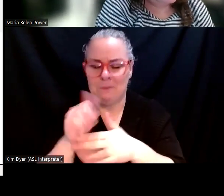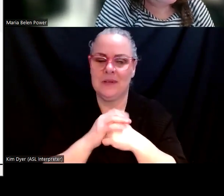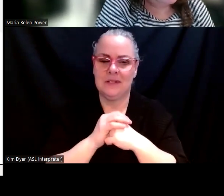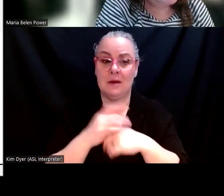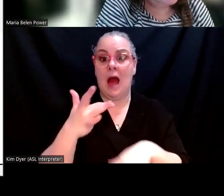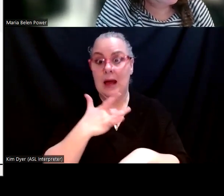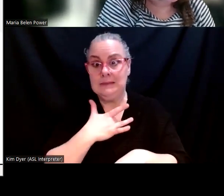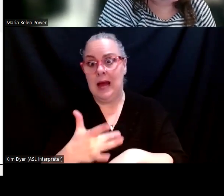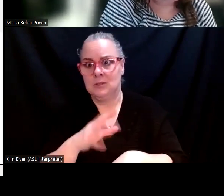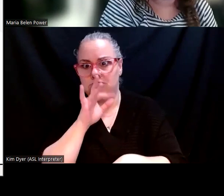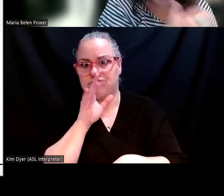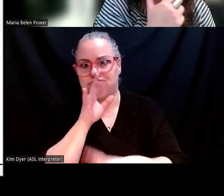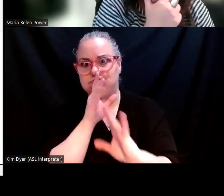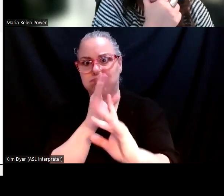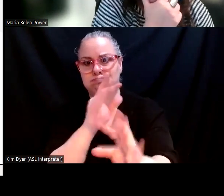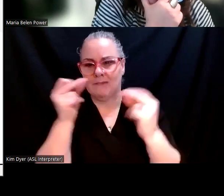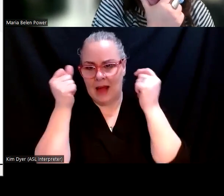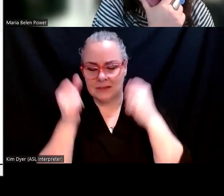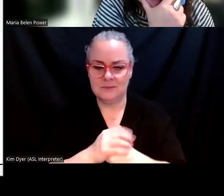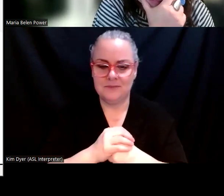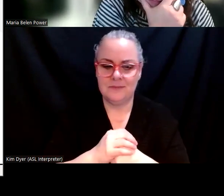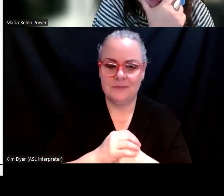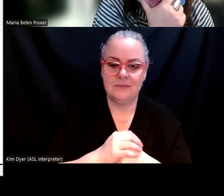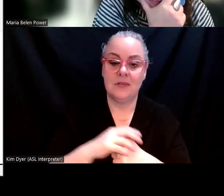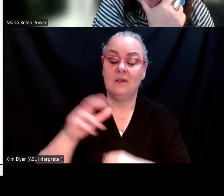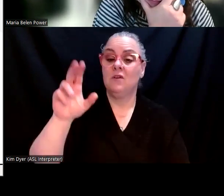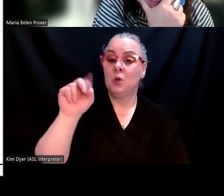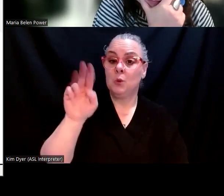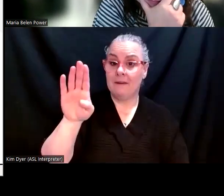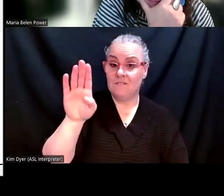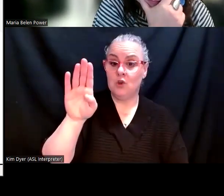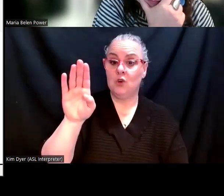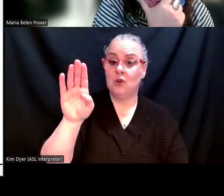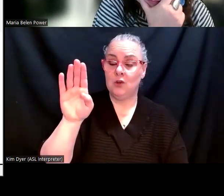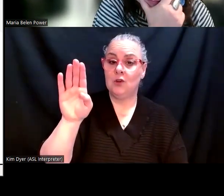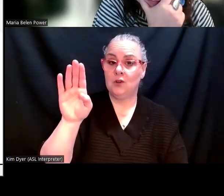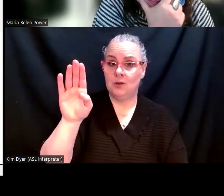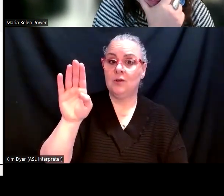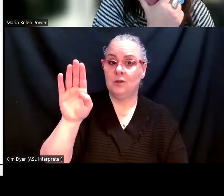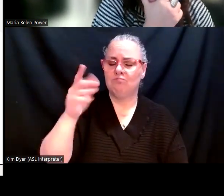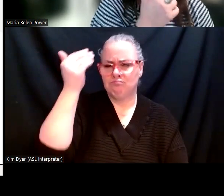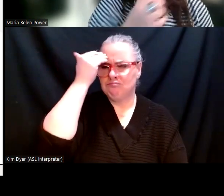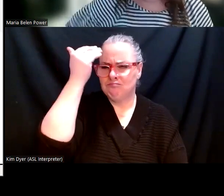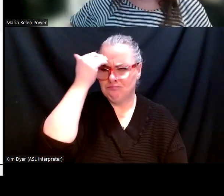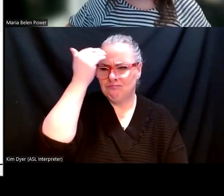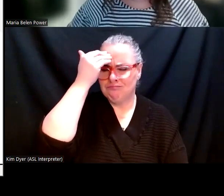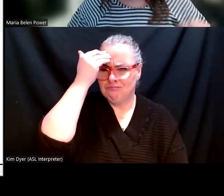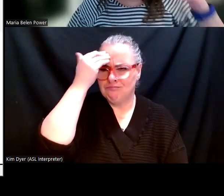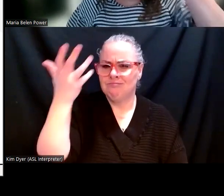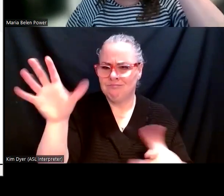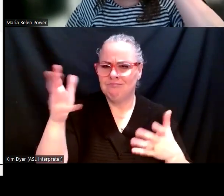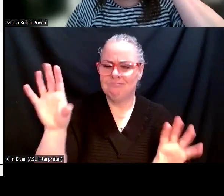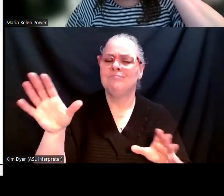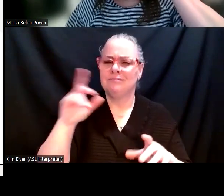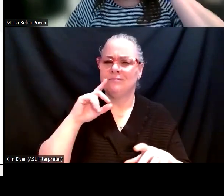speak quickly. In New Bedford, we're aware there are